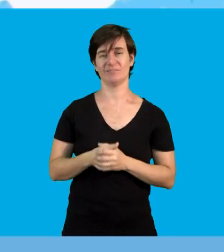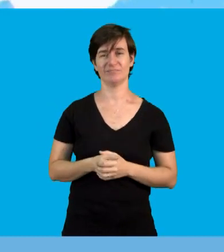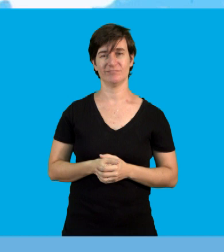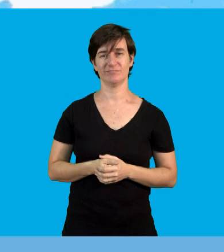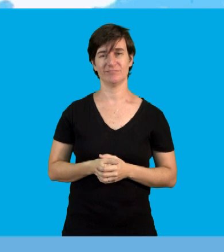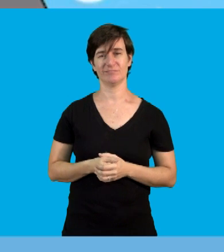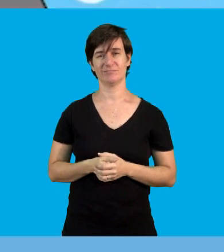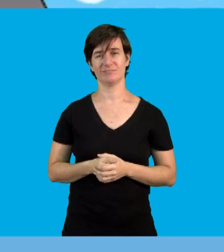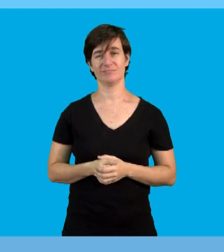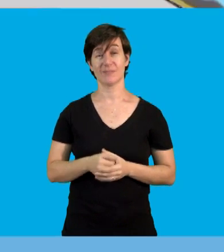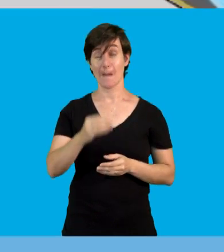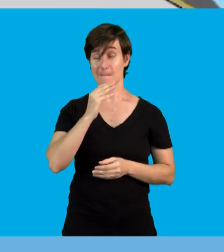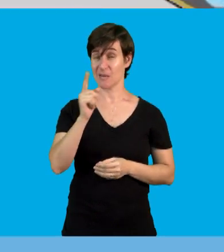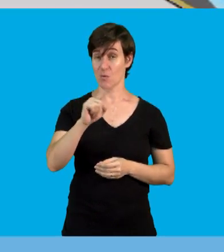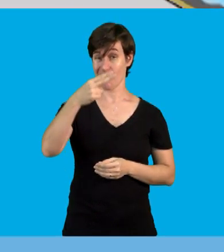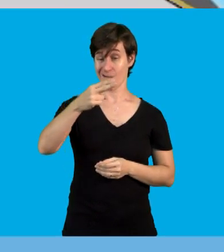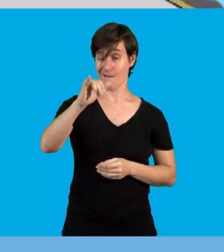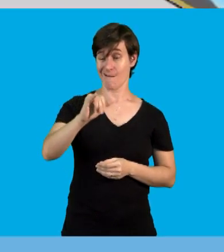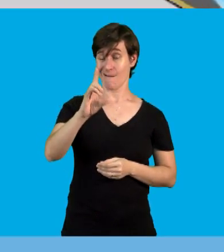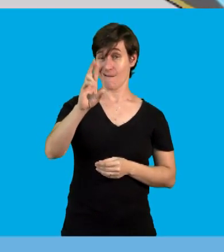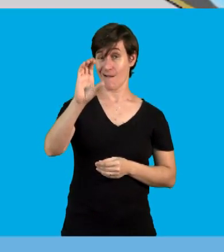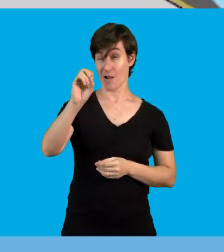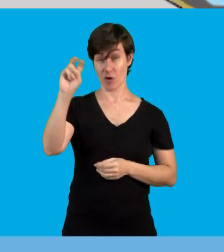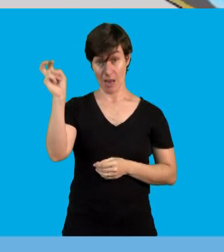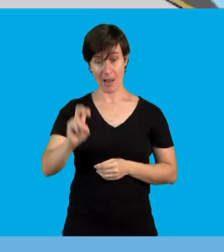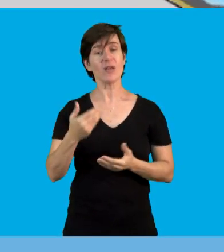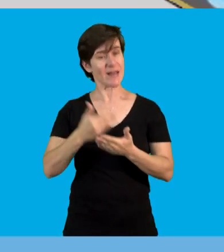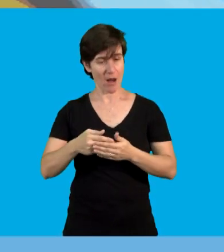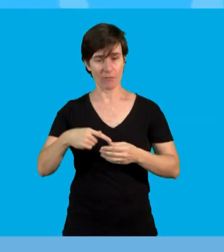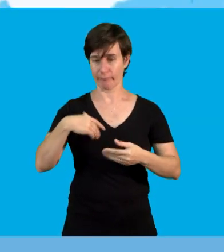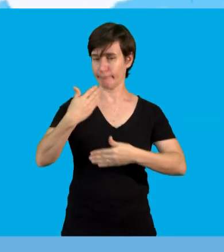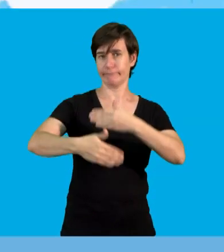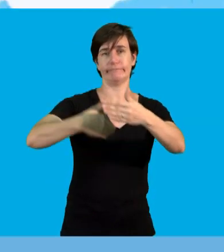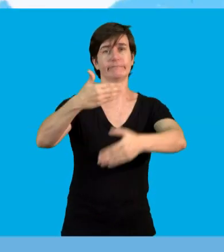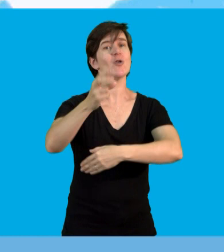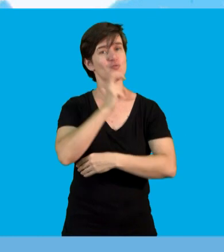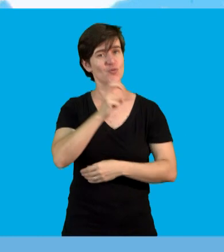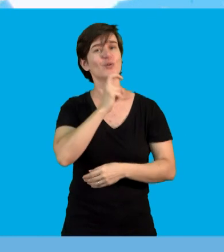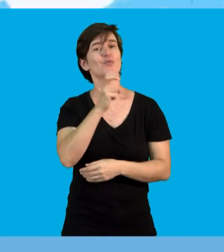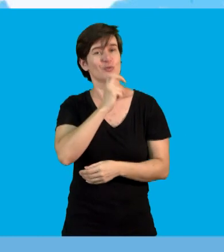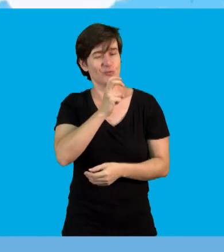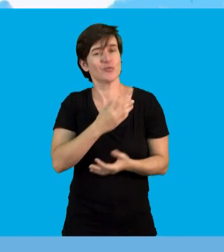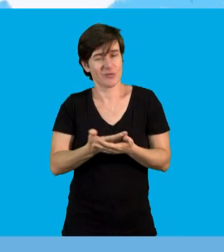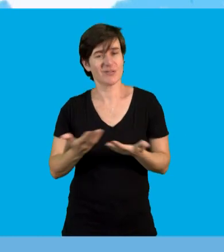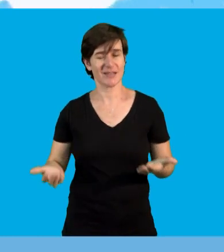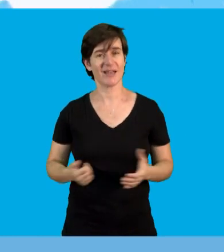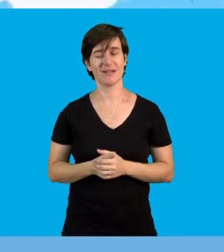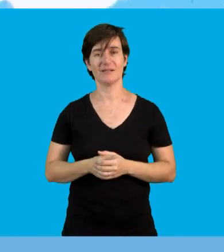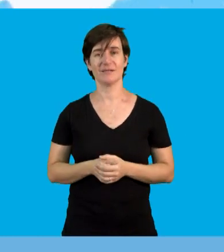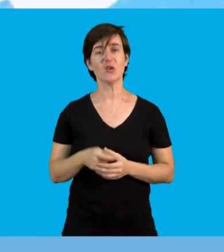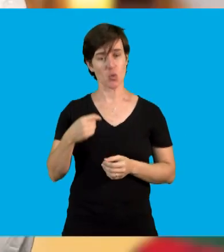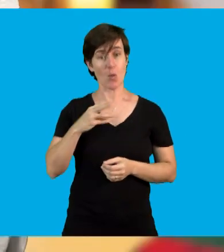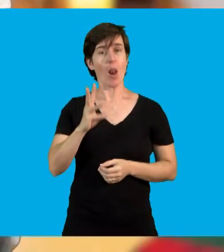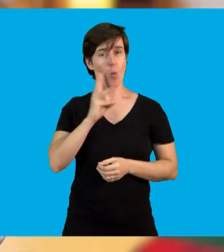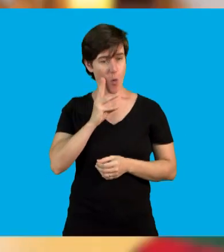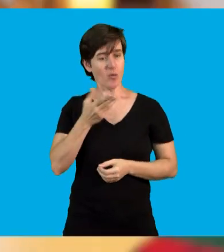water. So that then means hydroelectric power is a renewable energy source. Remember, we